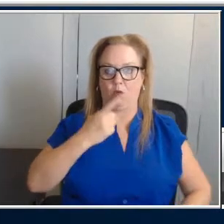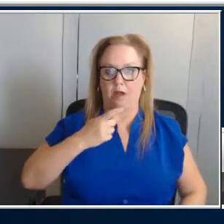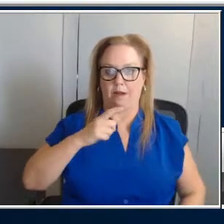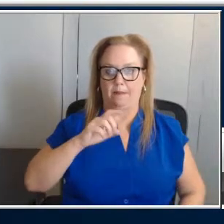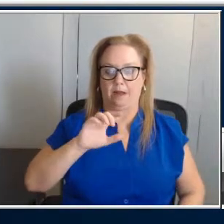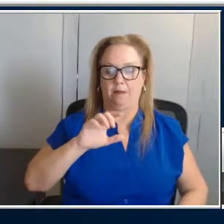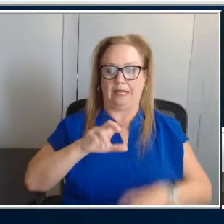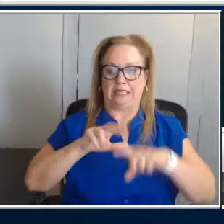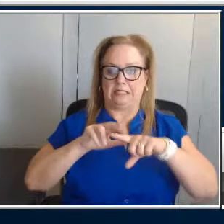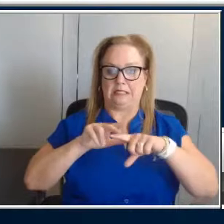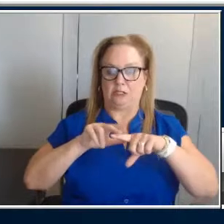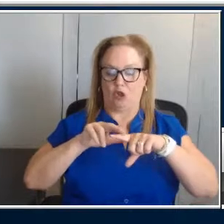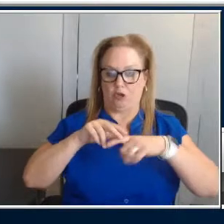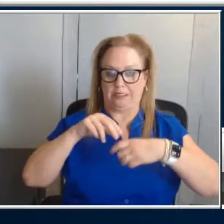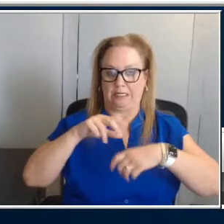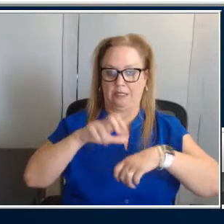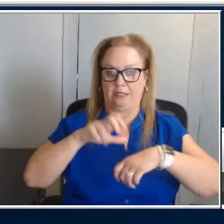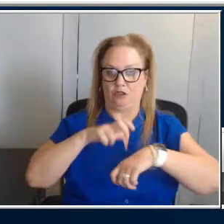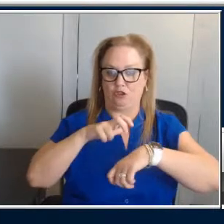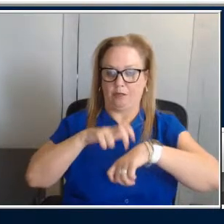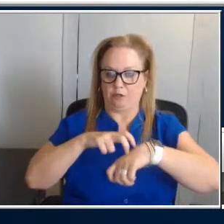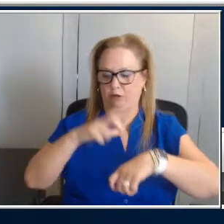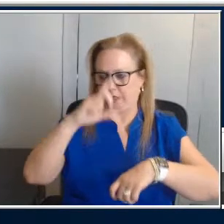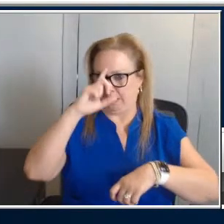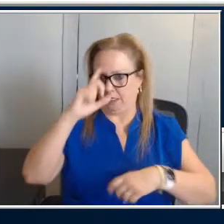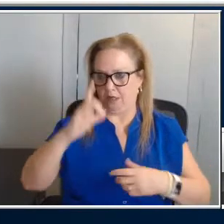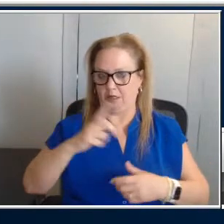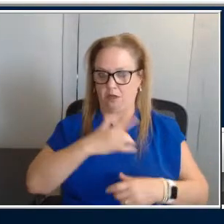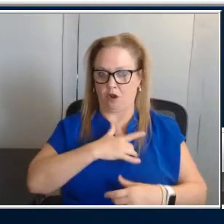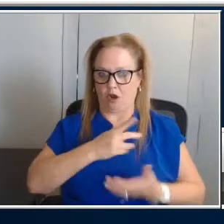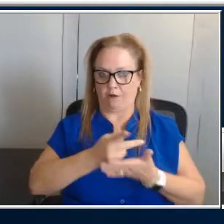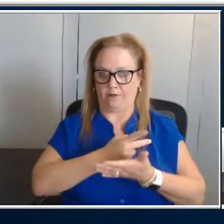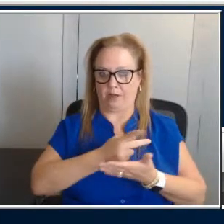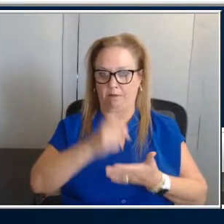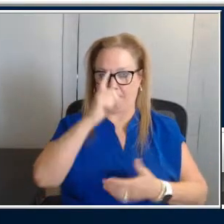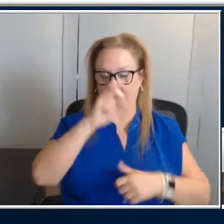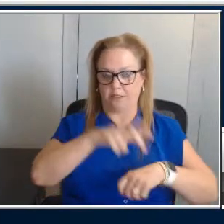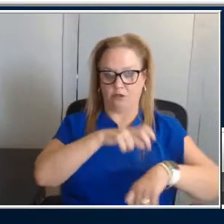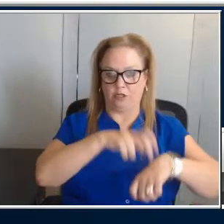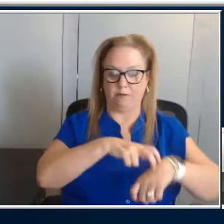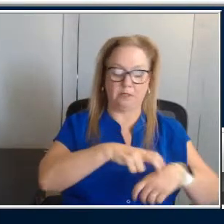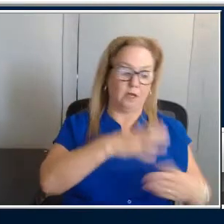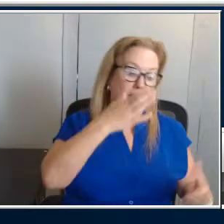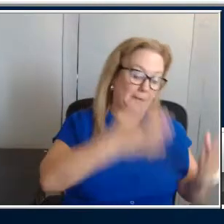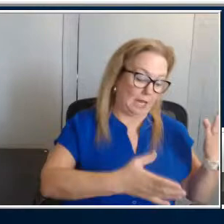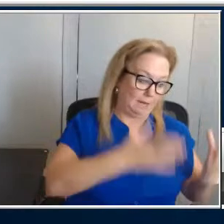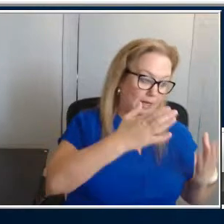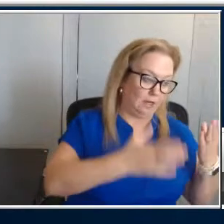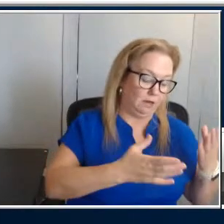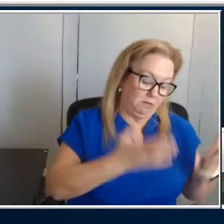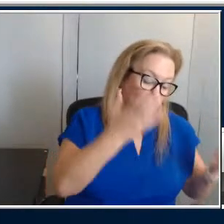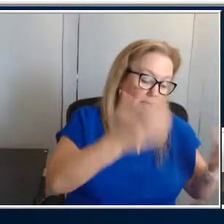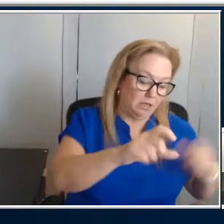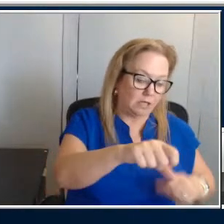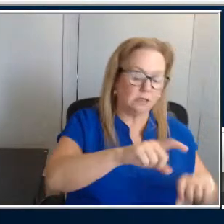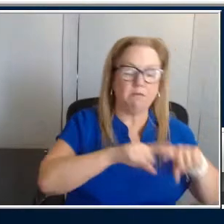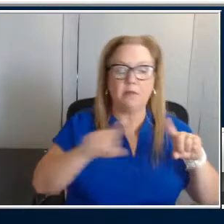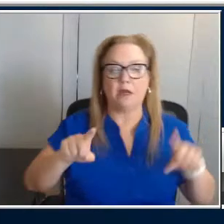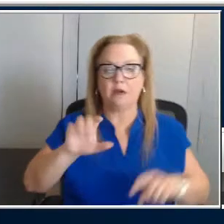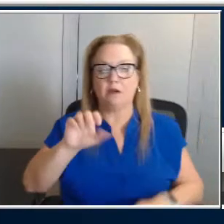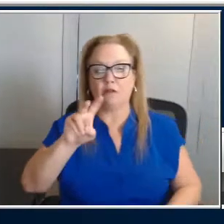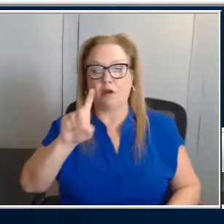salt that's in there. And you think, well, see, they have heart failure because of the potato chips. Maybe, that could well be true. But COVID